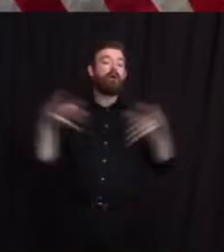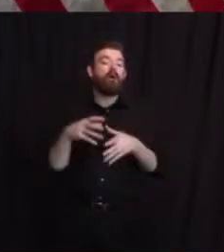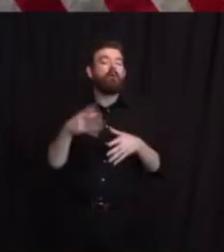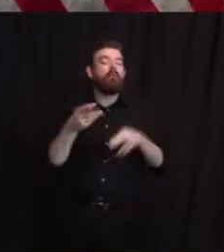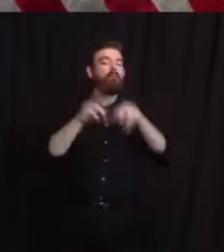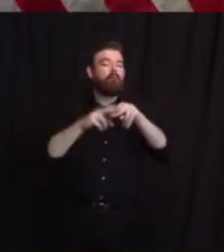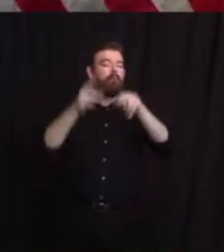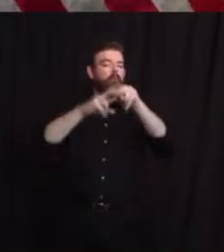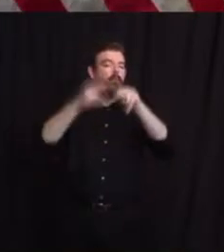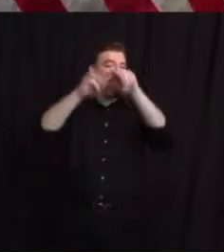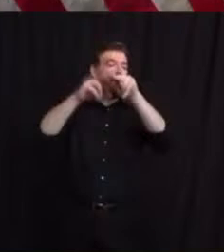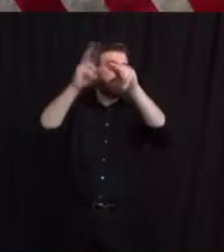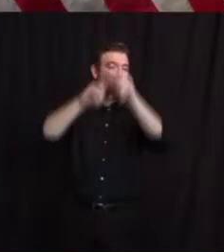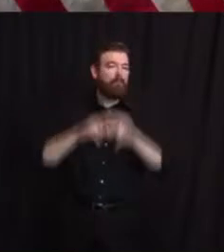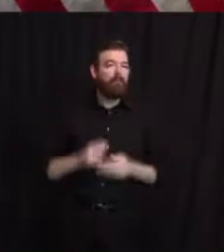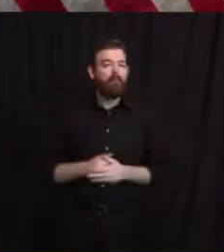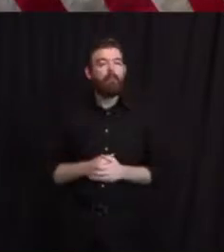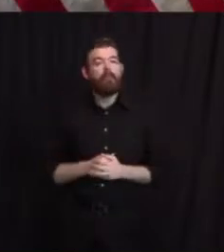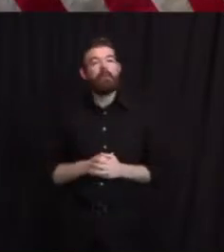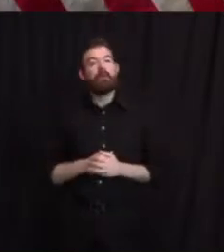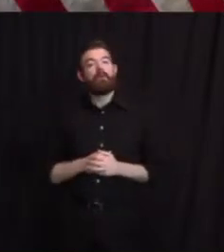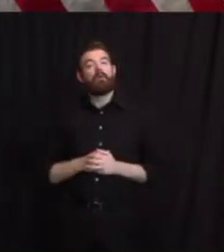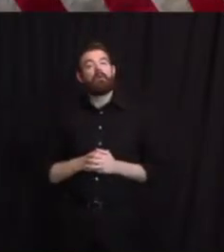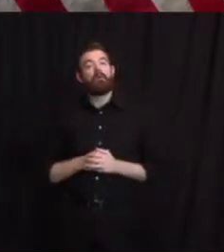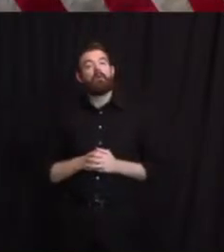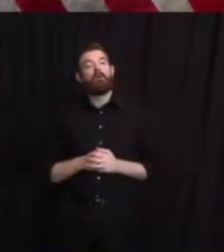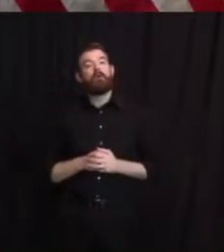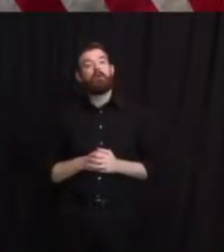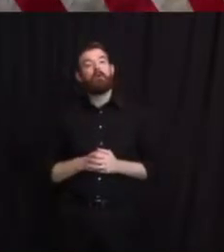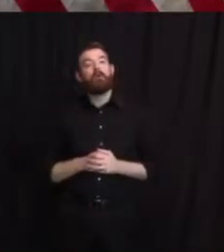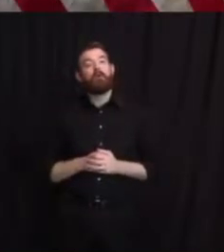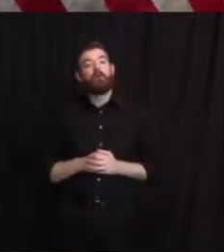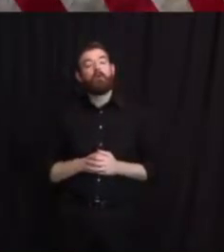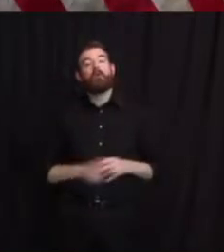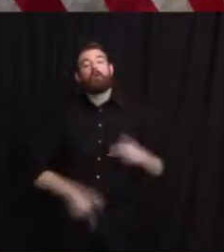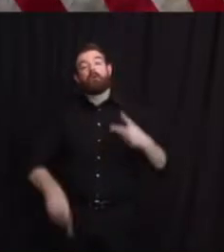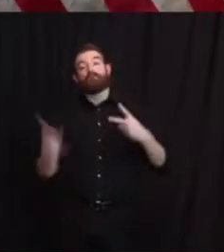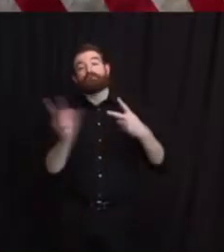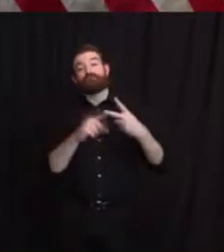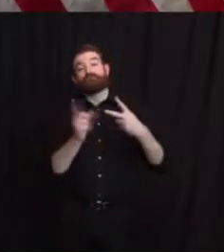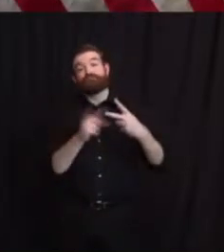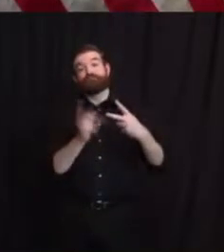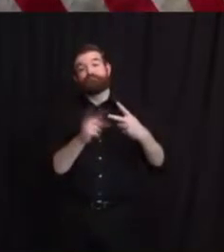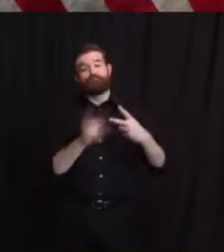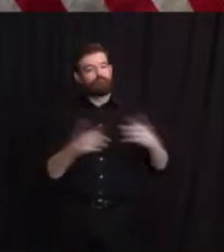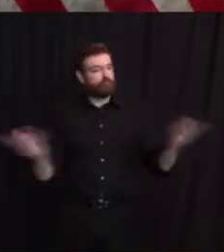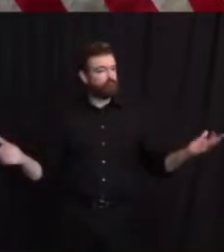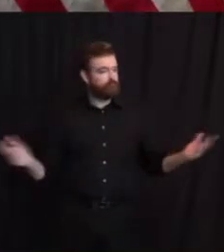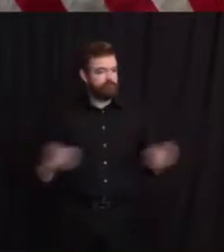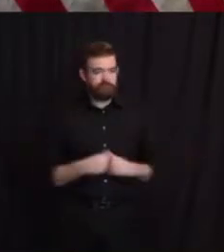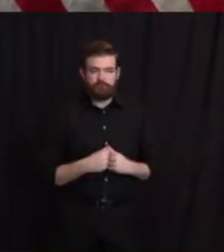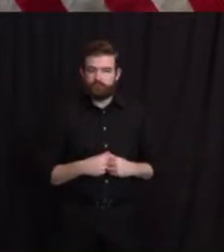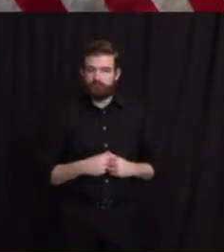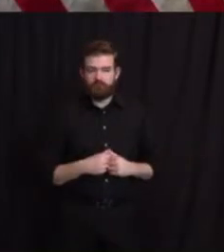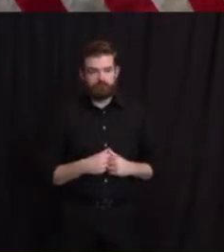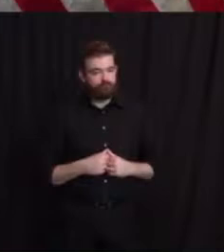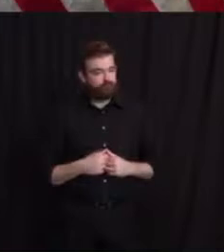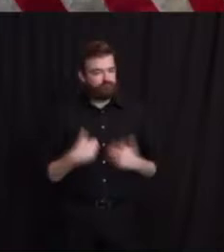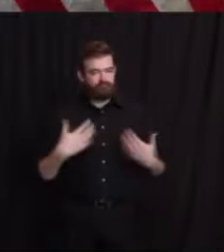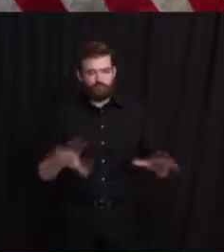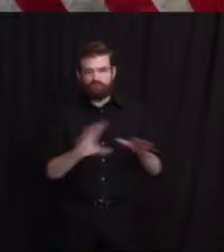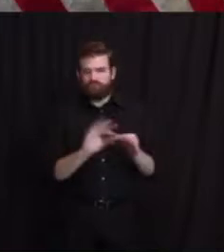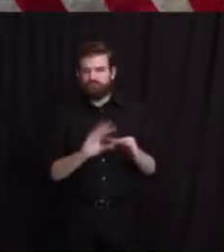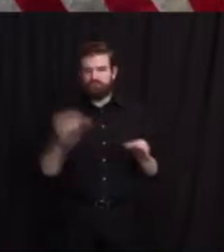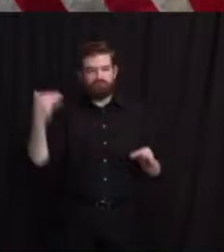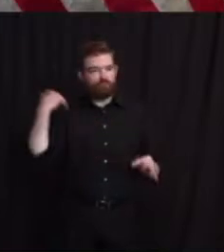I've said this before, and it turns out it's almost been 1,000% the case, with the exception of a month or 6 weeks ago when the systems crashed